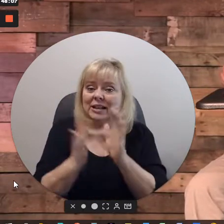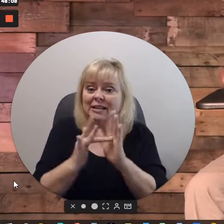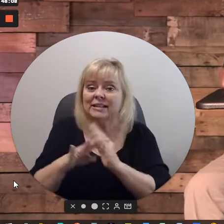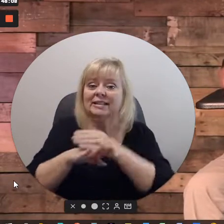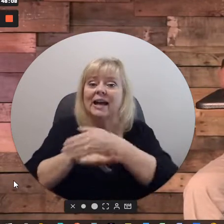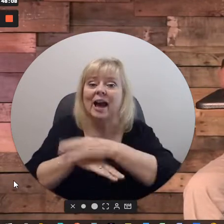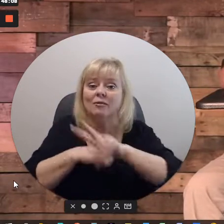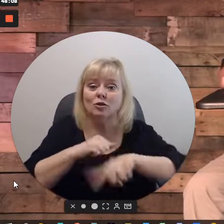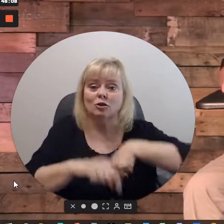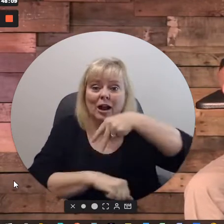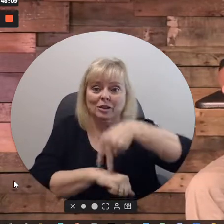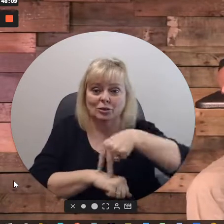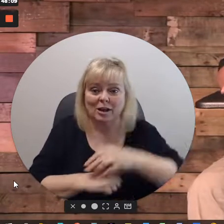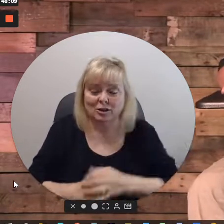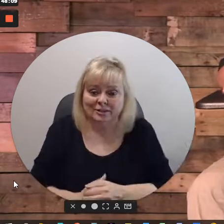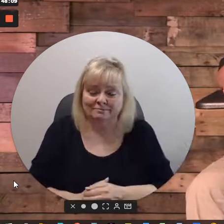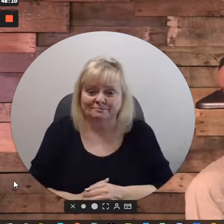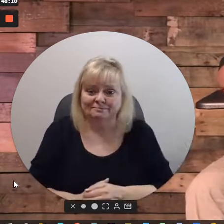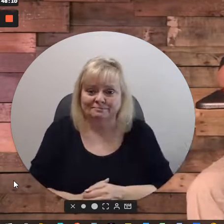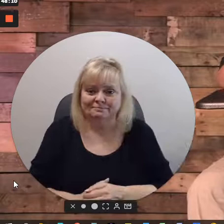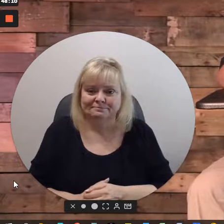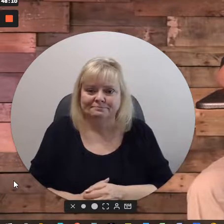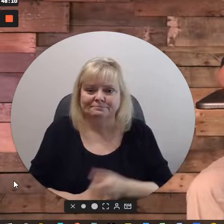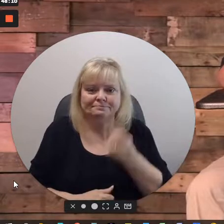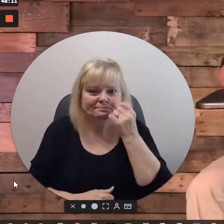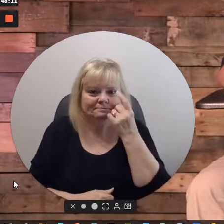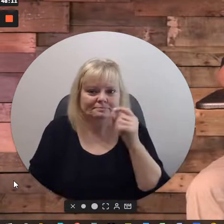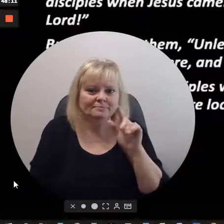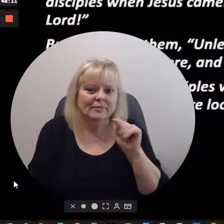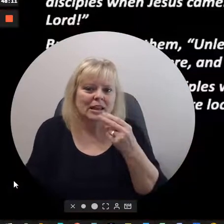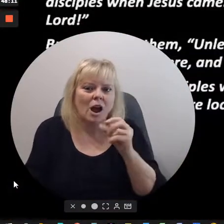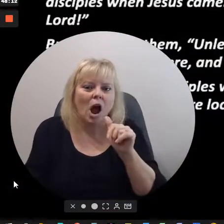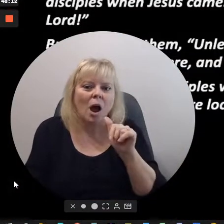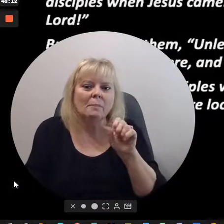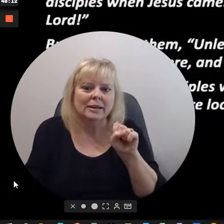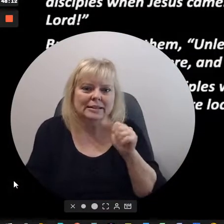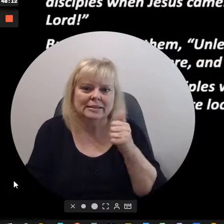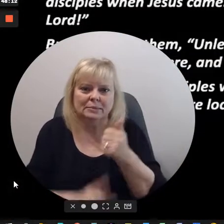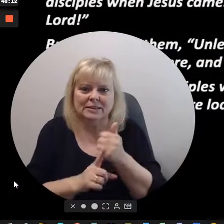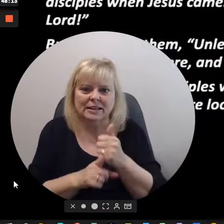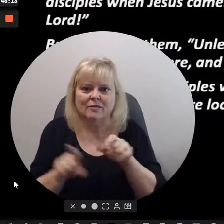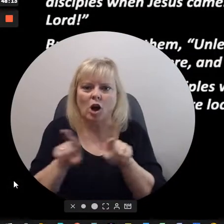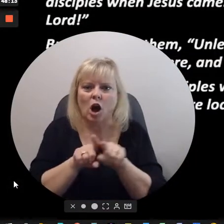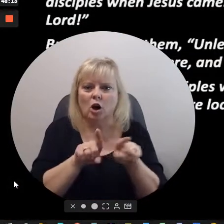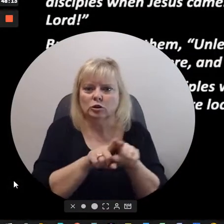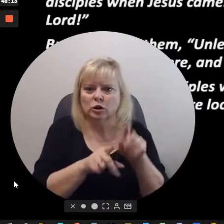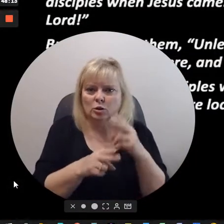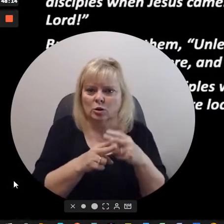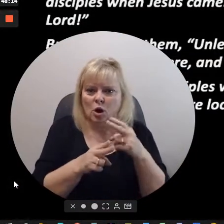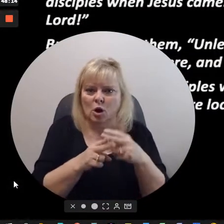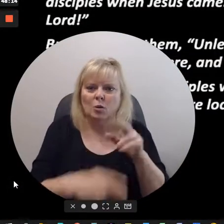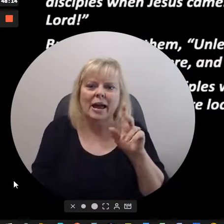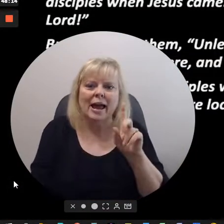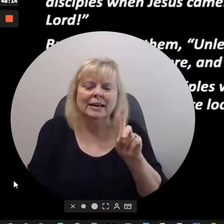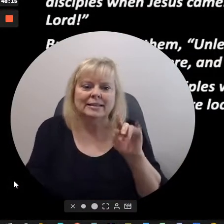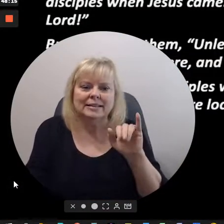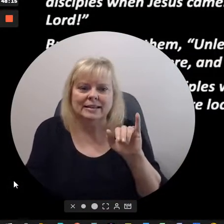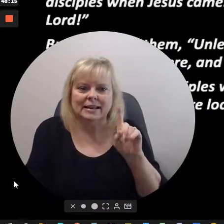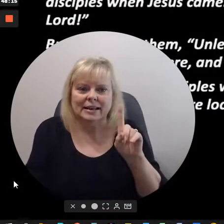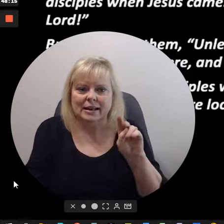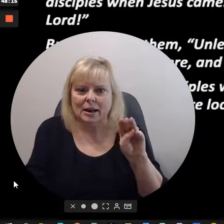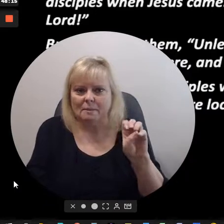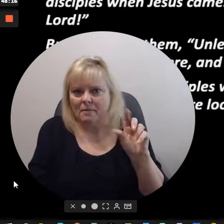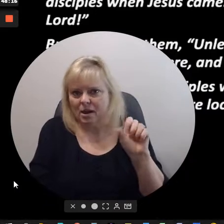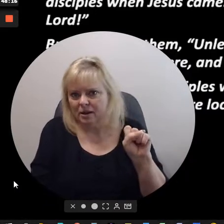Now Thomas, also known as Didymus, one of the 12, was not with the disciples when Jesus